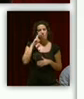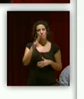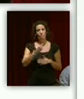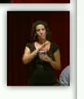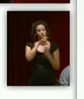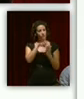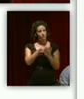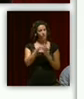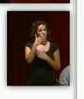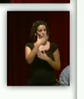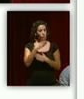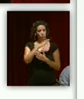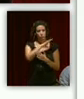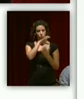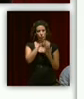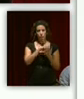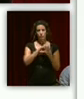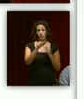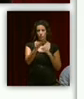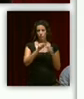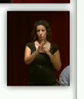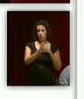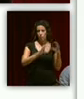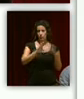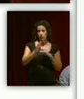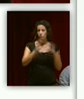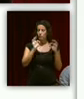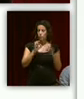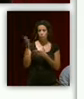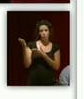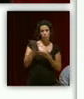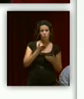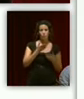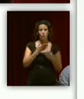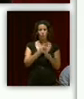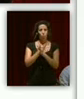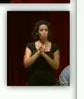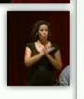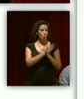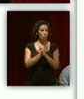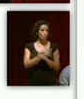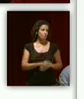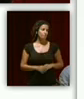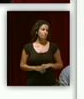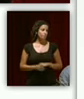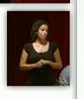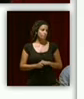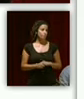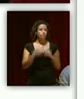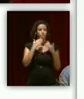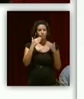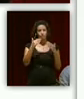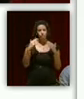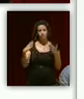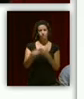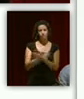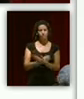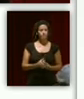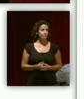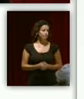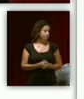please visit us at the telecommunications building, and at least you will be invited to play with us some